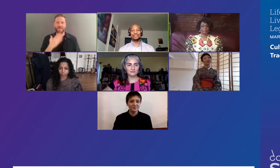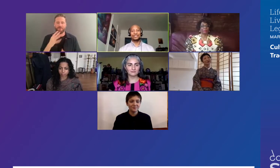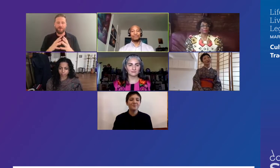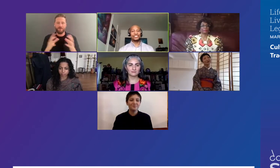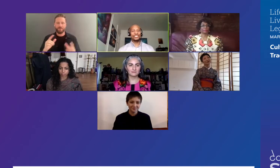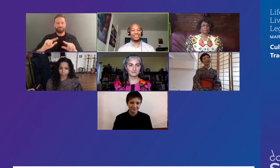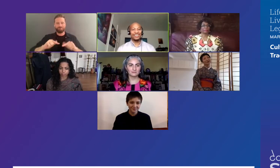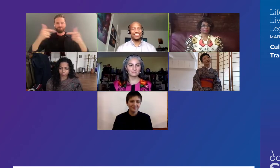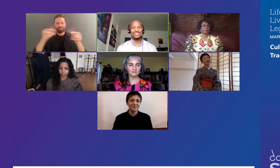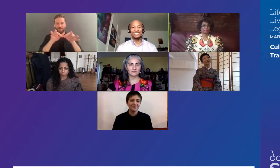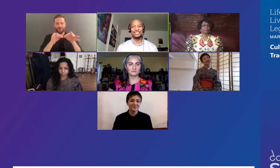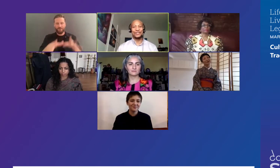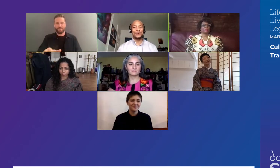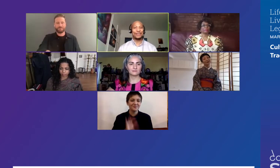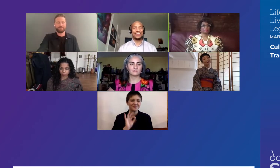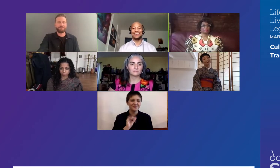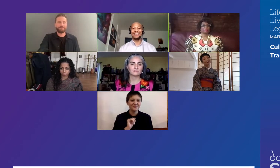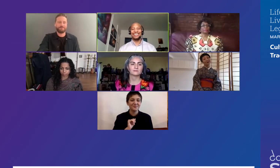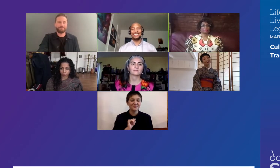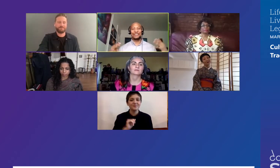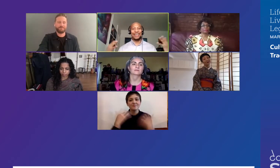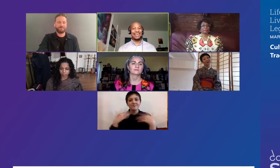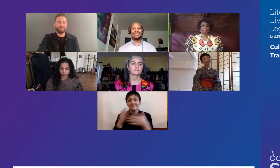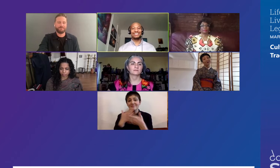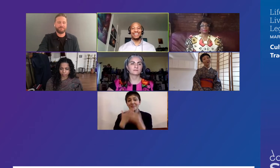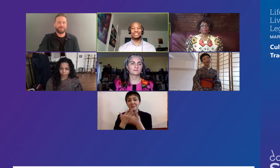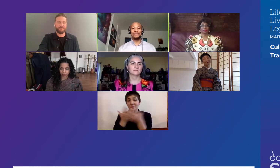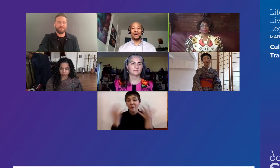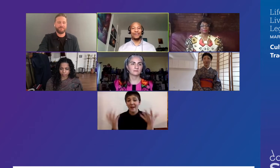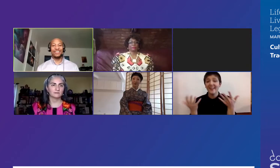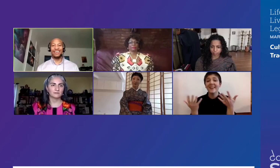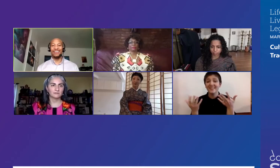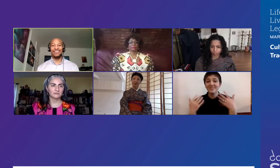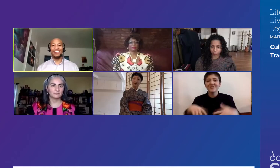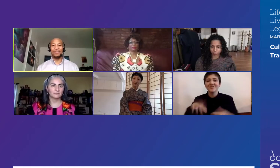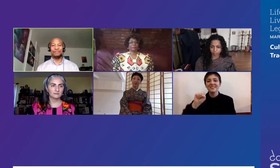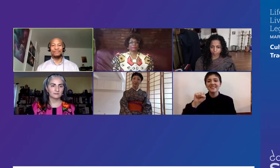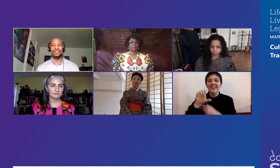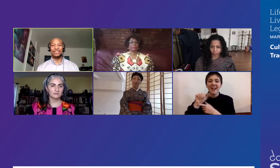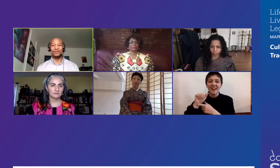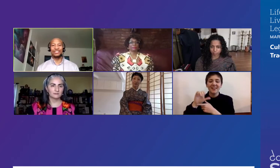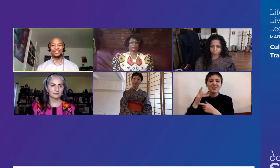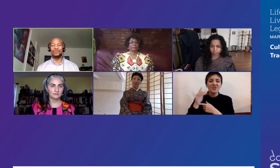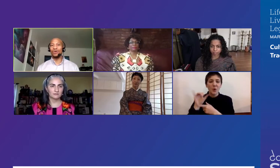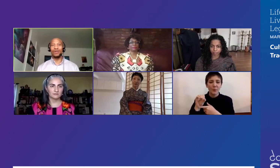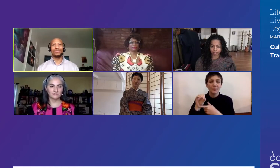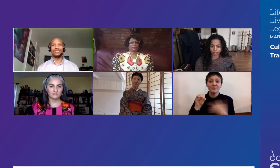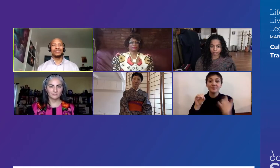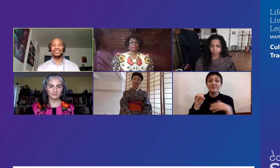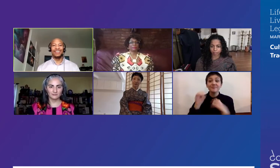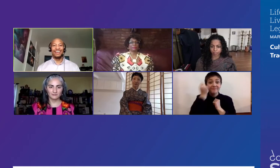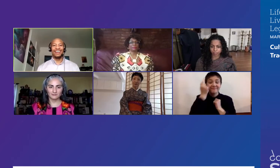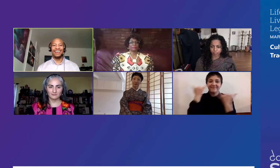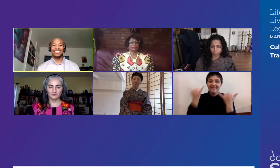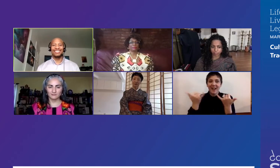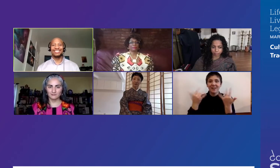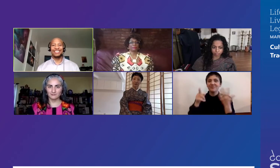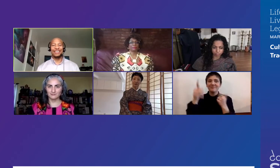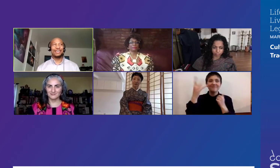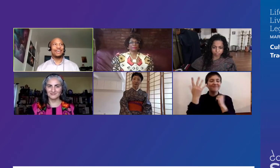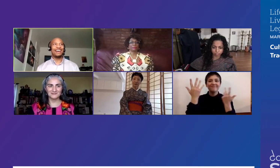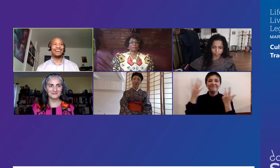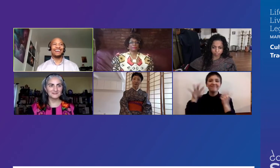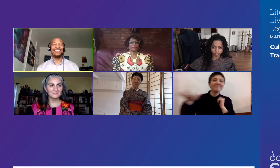All right, thank you so much, Sachiyo. So as you out there, in Zoom world,